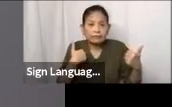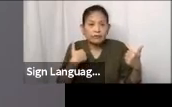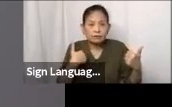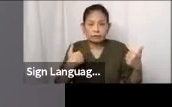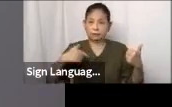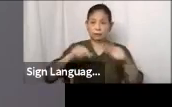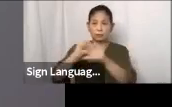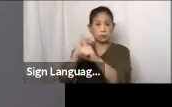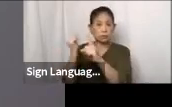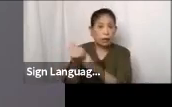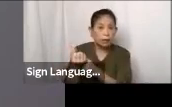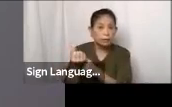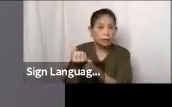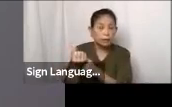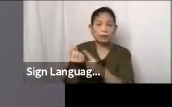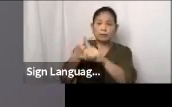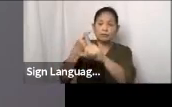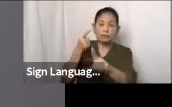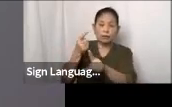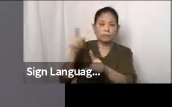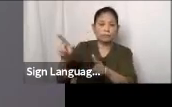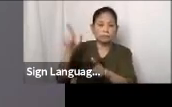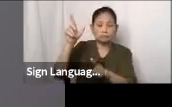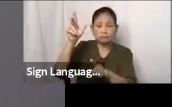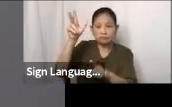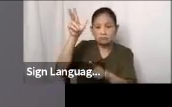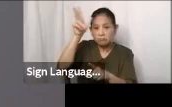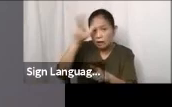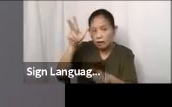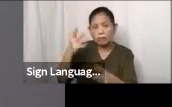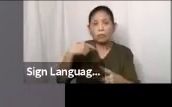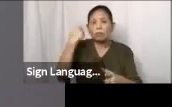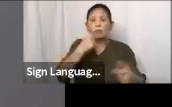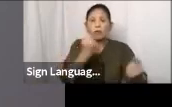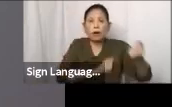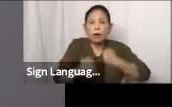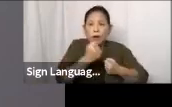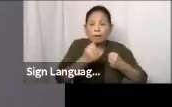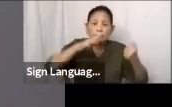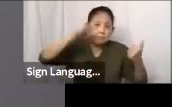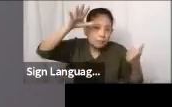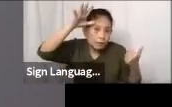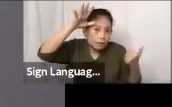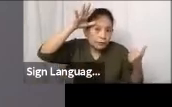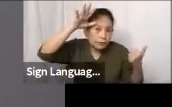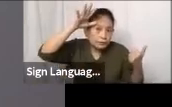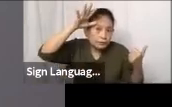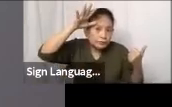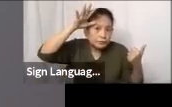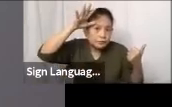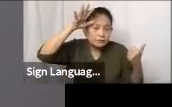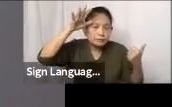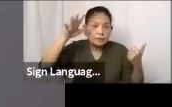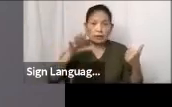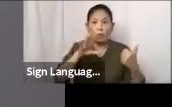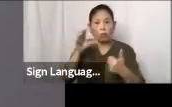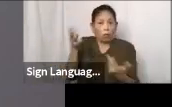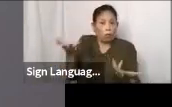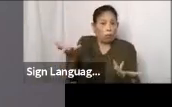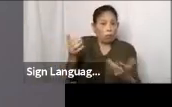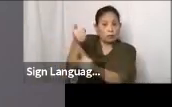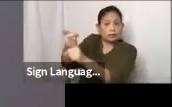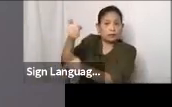societies or from the government? Who suffer? The parents, and they themselves suffer